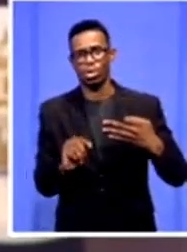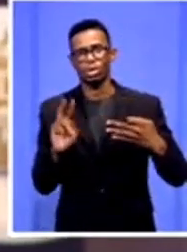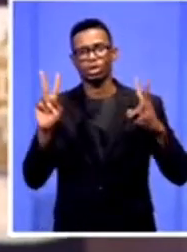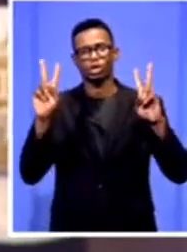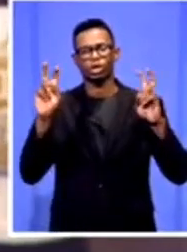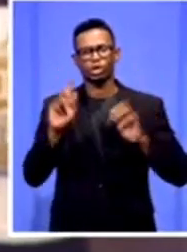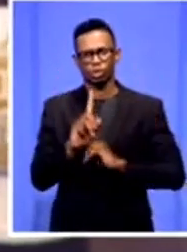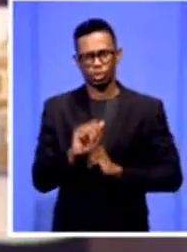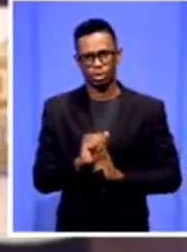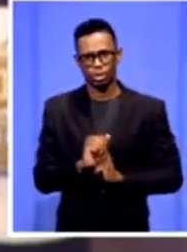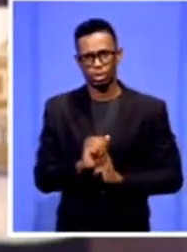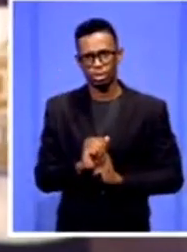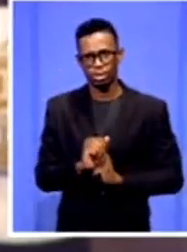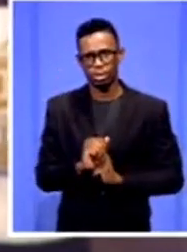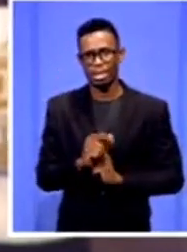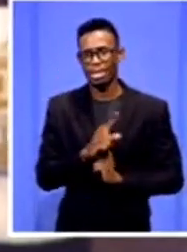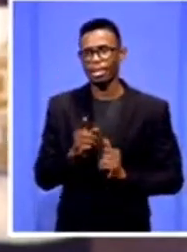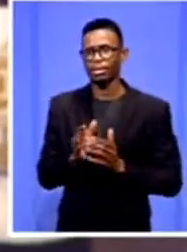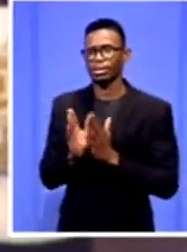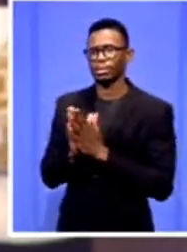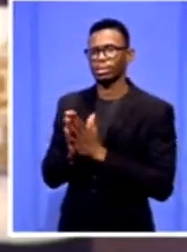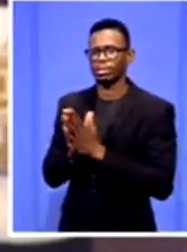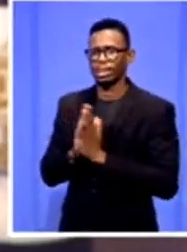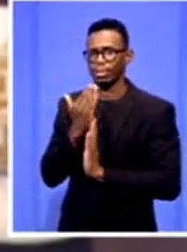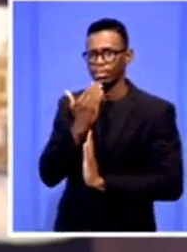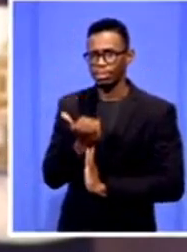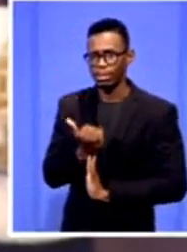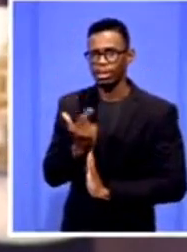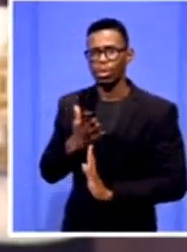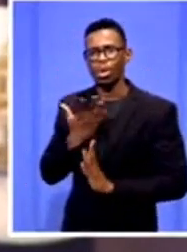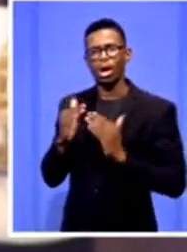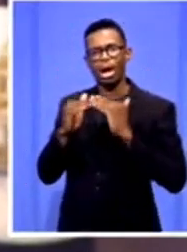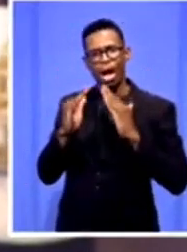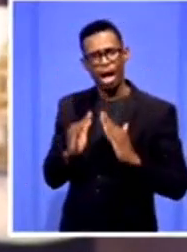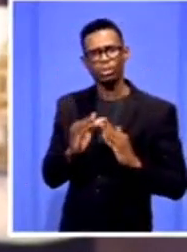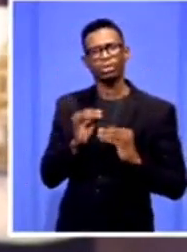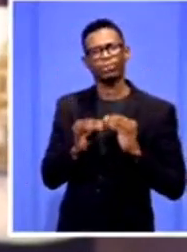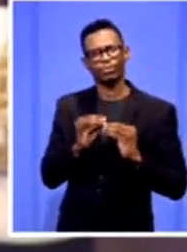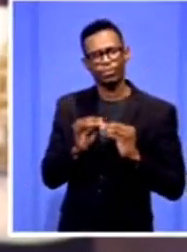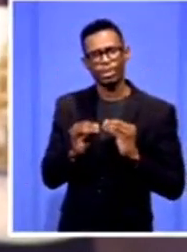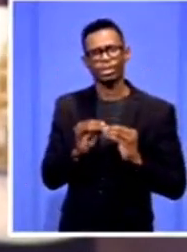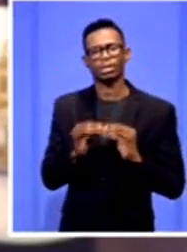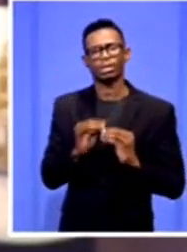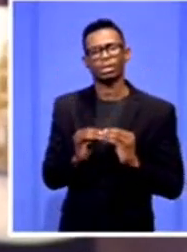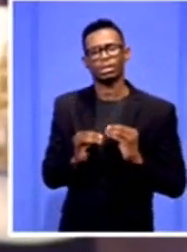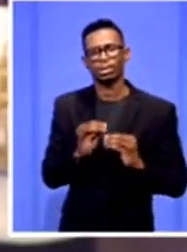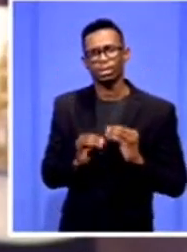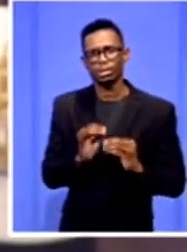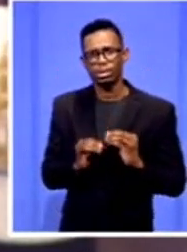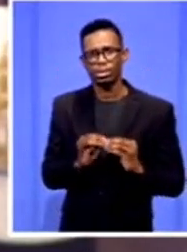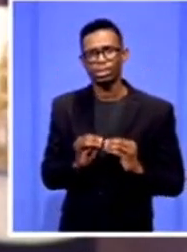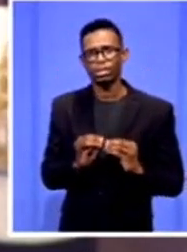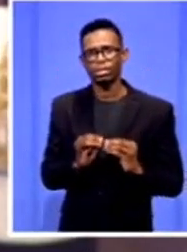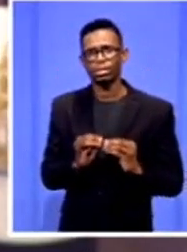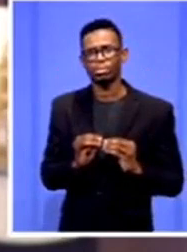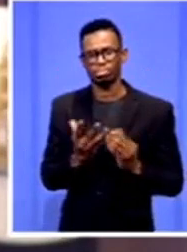kopa hle matlo, matlo ha ke a lokiswe. Ke tseo tse ke sehlohlolong tsene di le ka